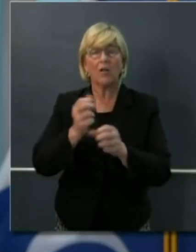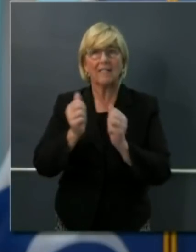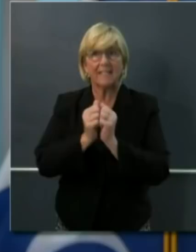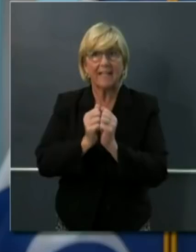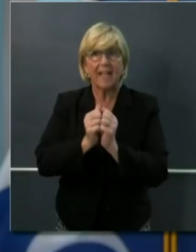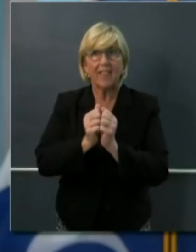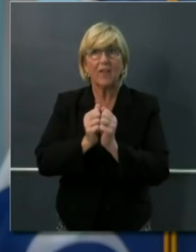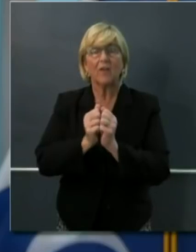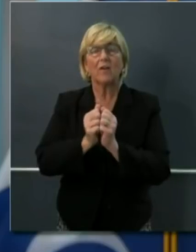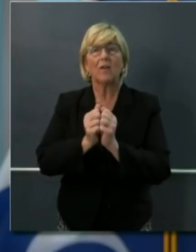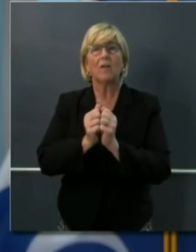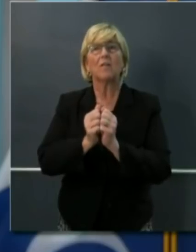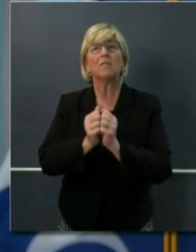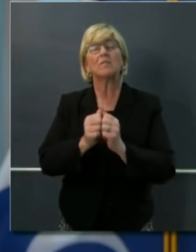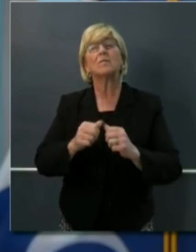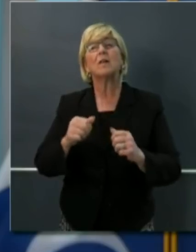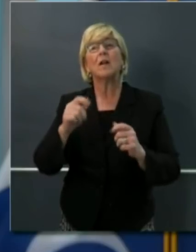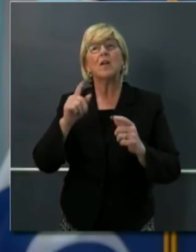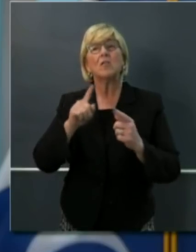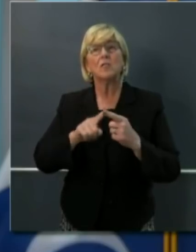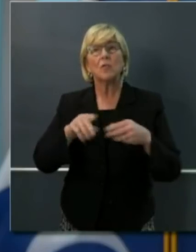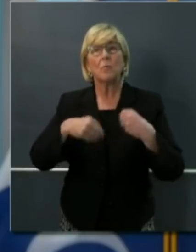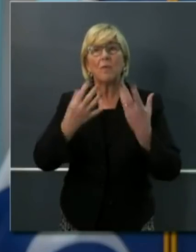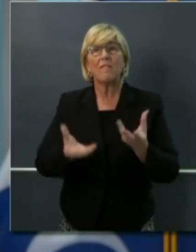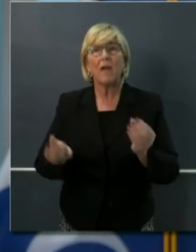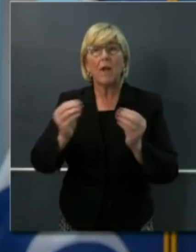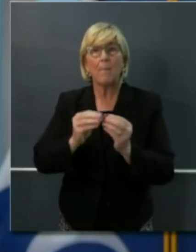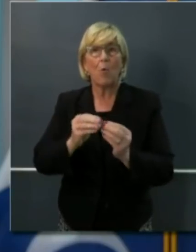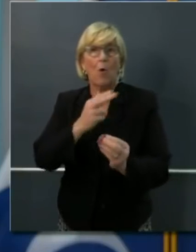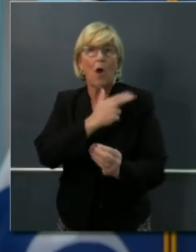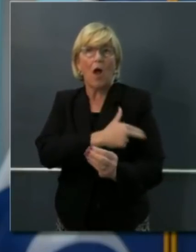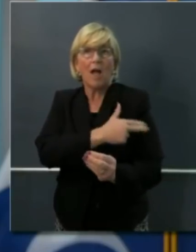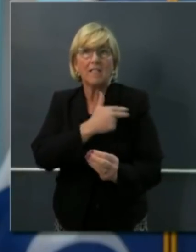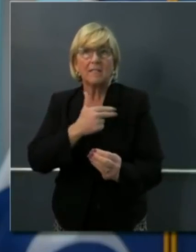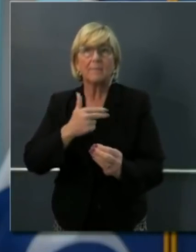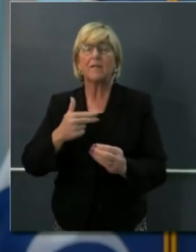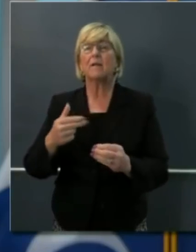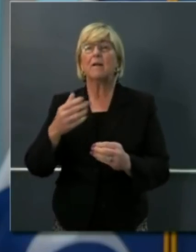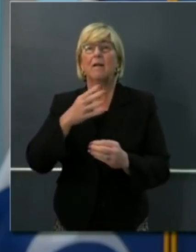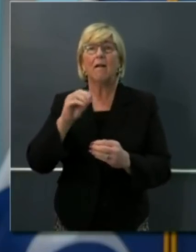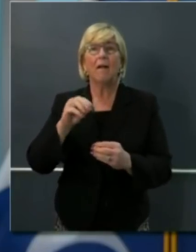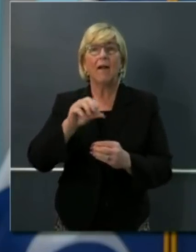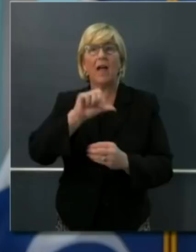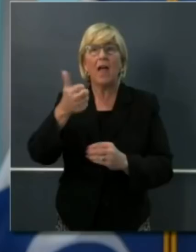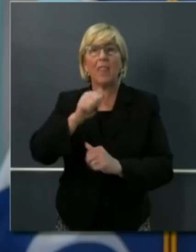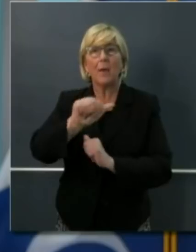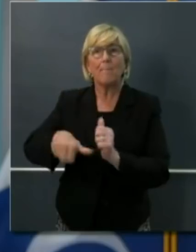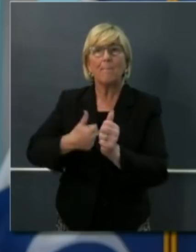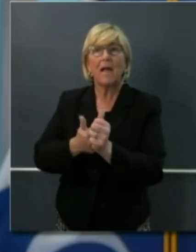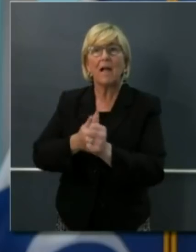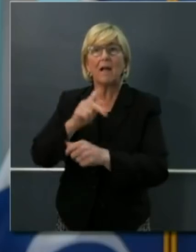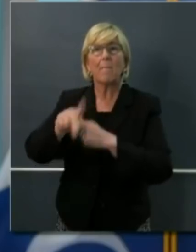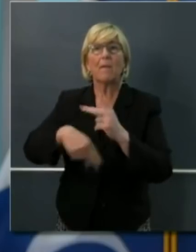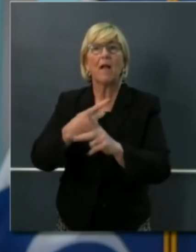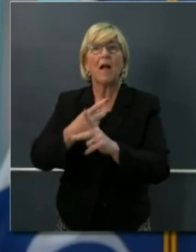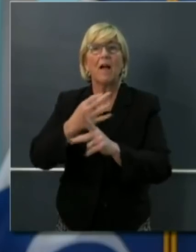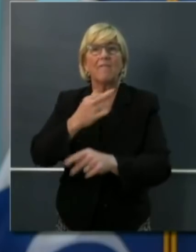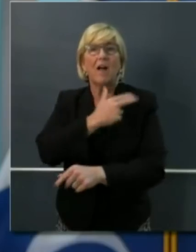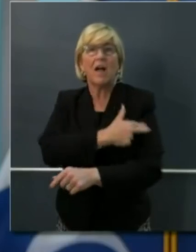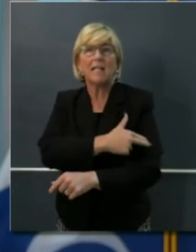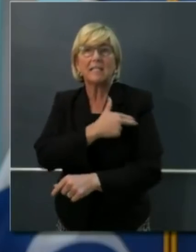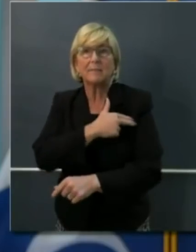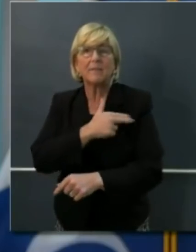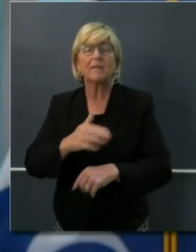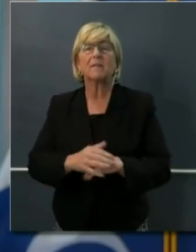together in providing alternative care sites, the incredible work that the hospitals have done to decompress their